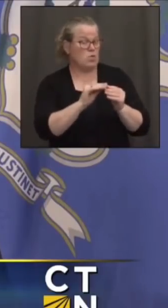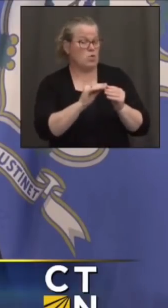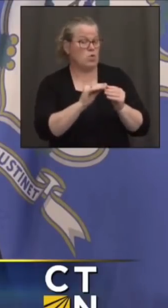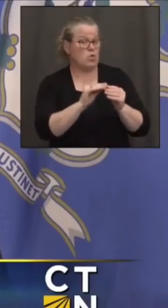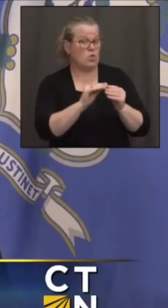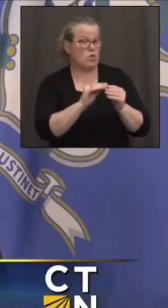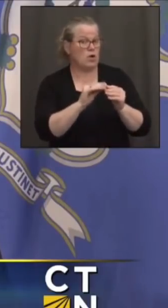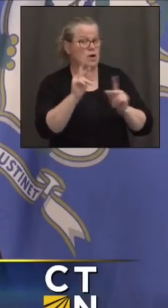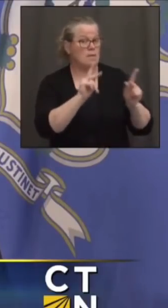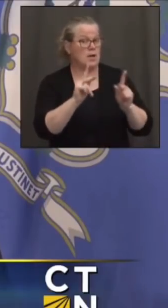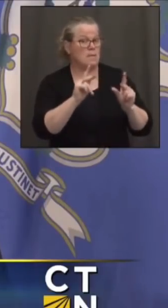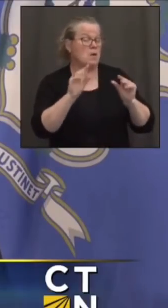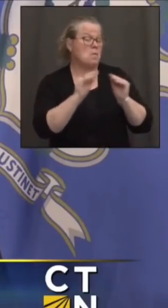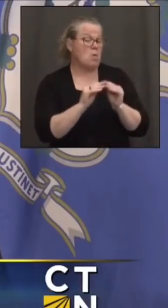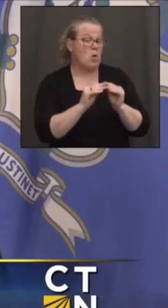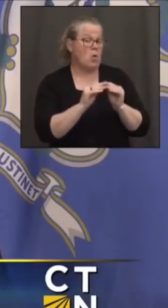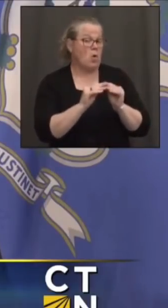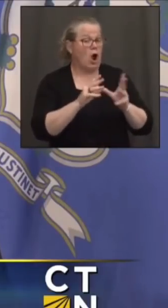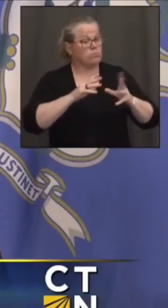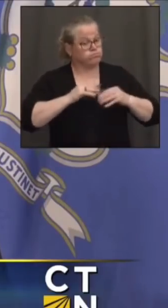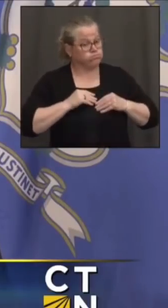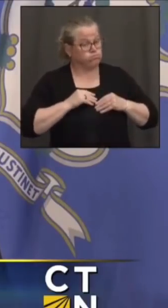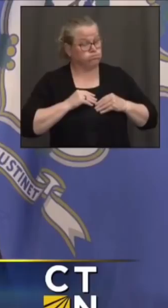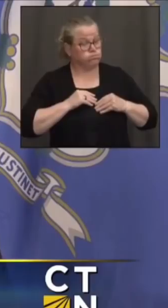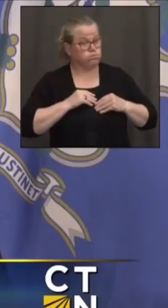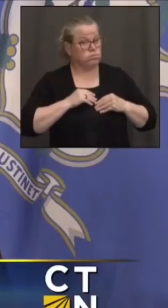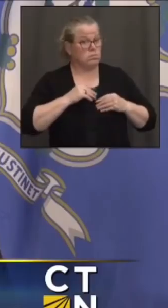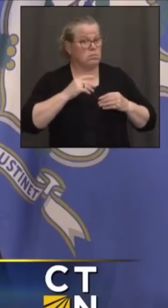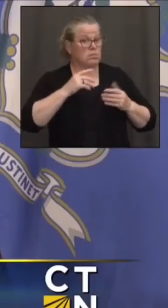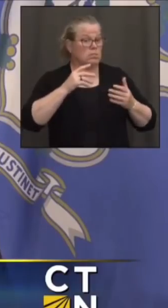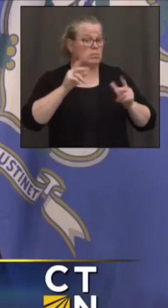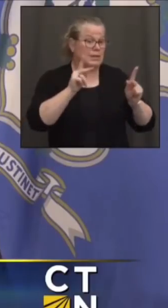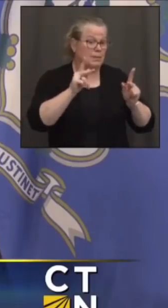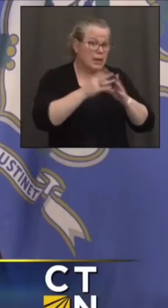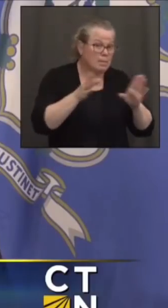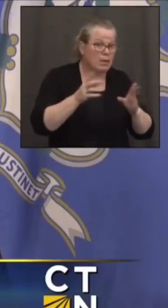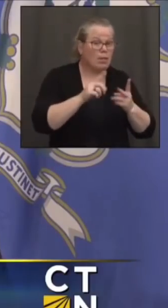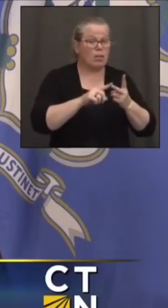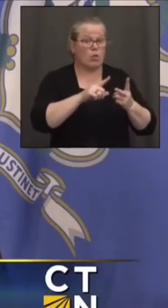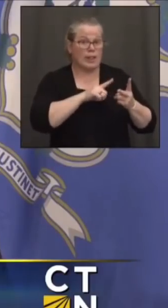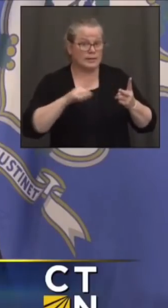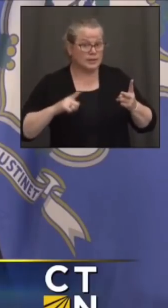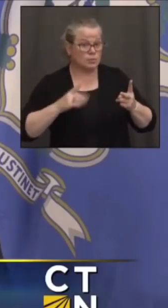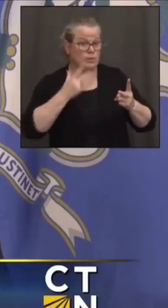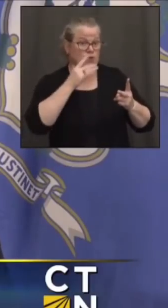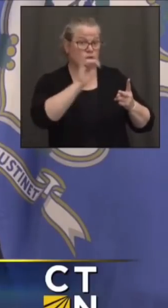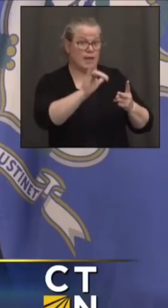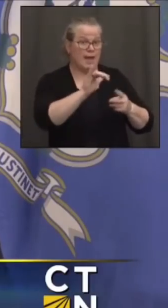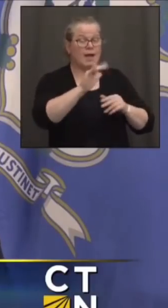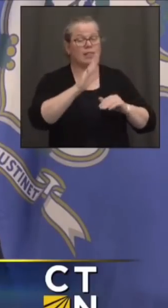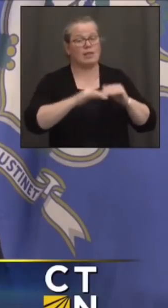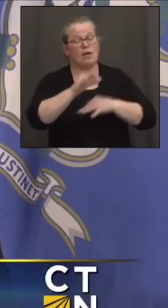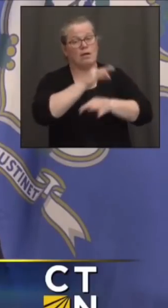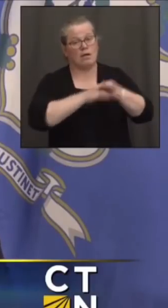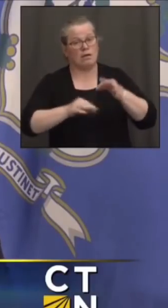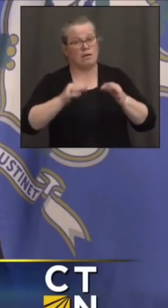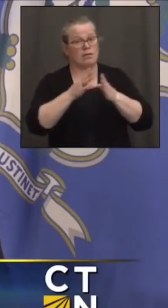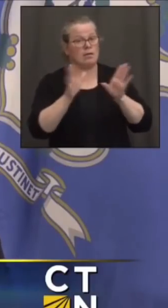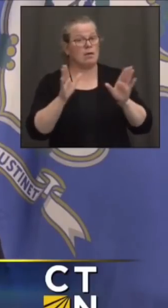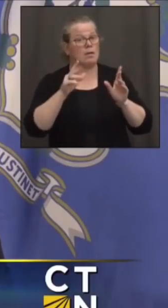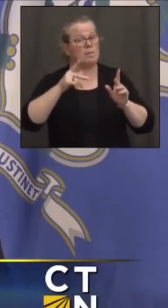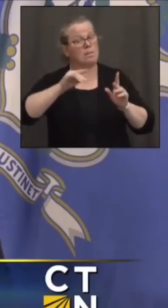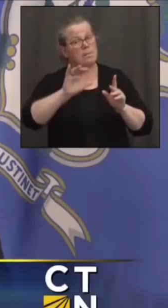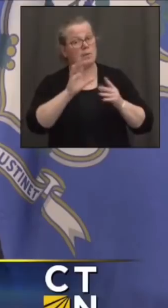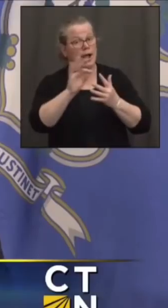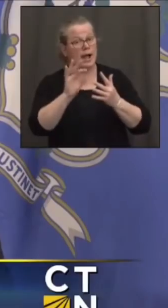appetizing, whether it's to the public or to other legislators to have these sorts of other measures than going for the public option, or is there